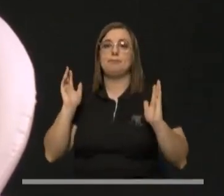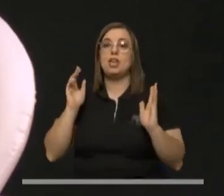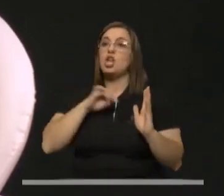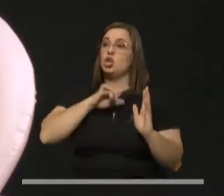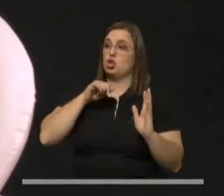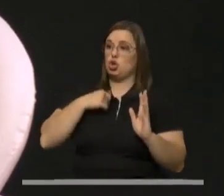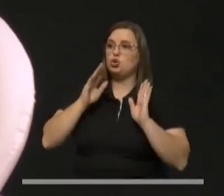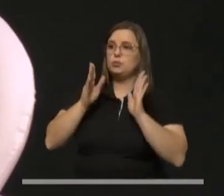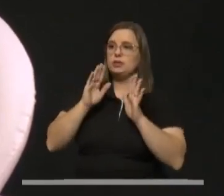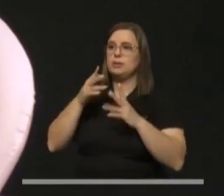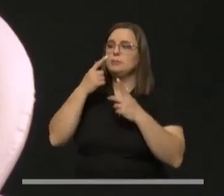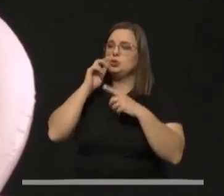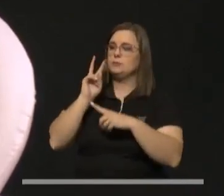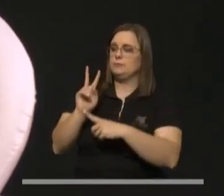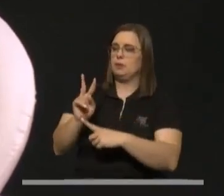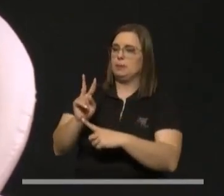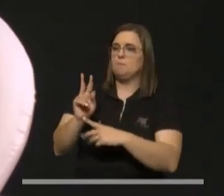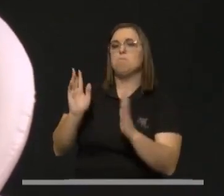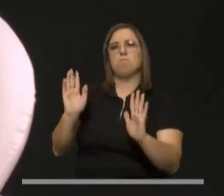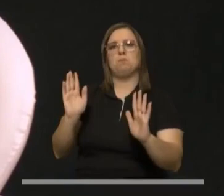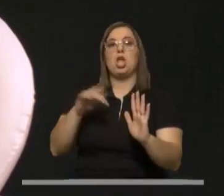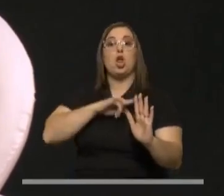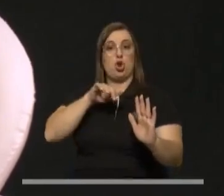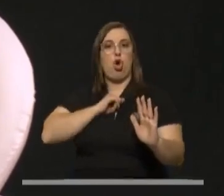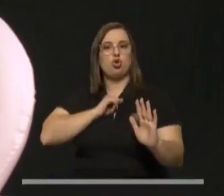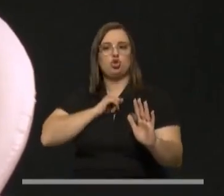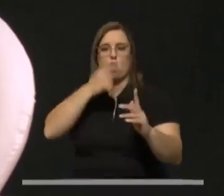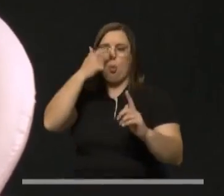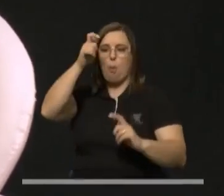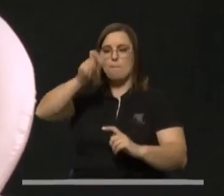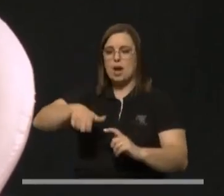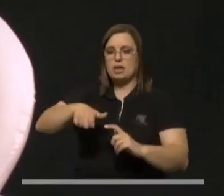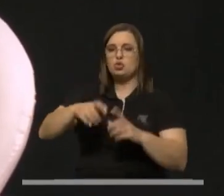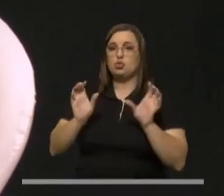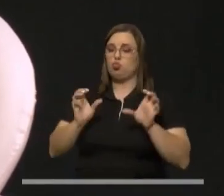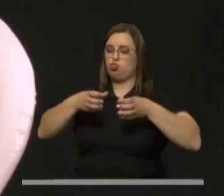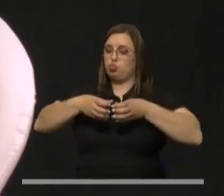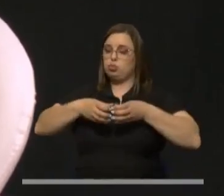of agency. So we have to have the perception that we,